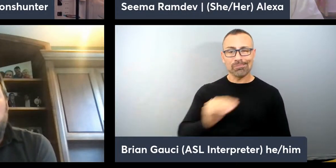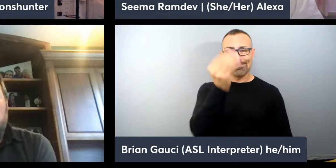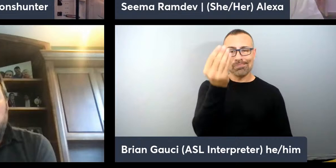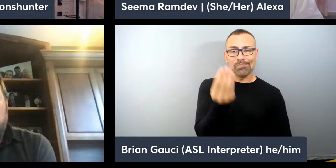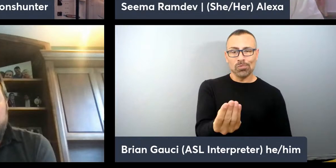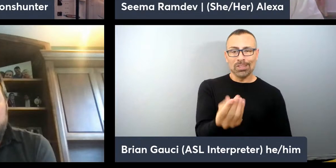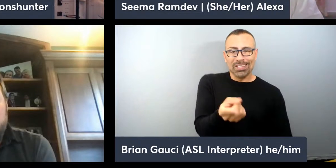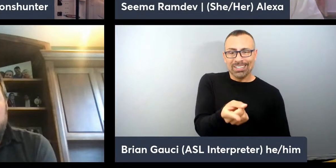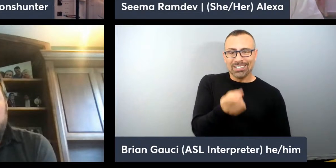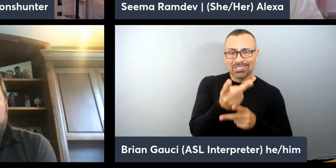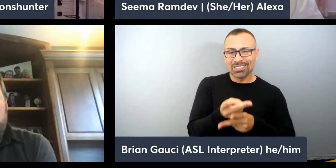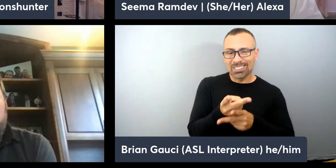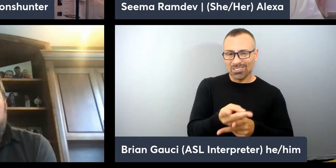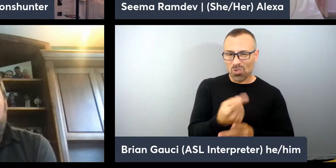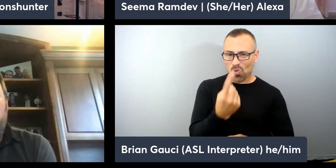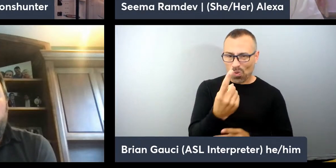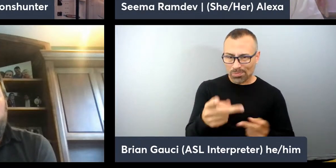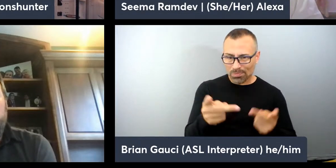with Glue,